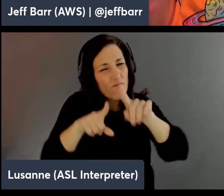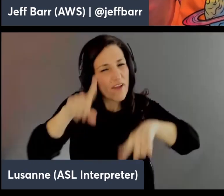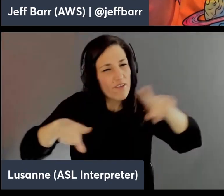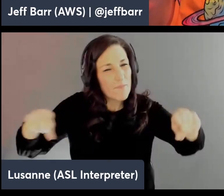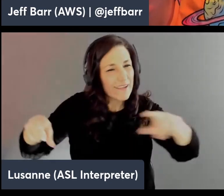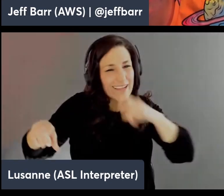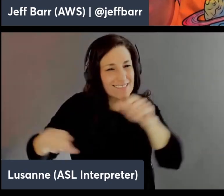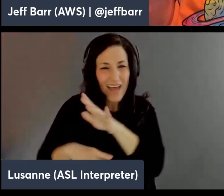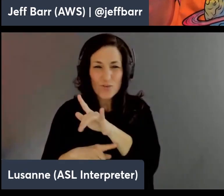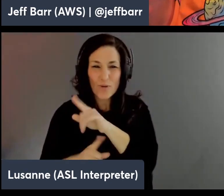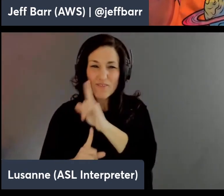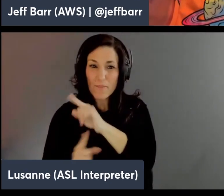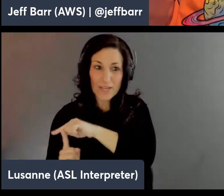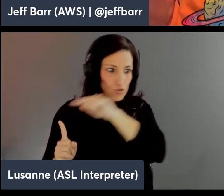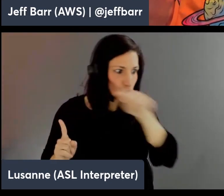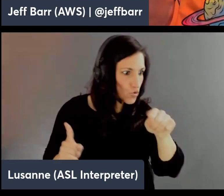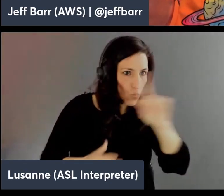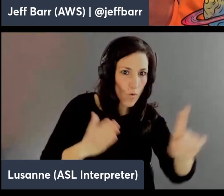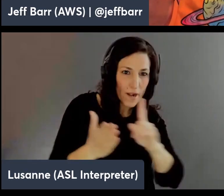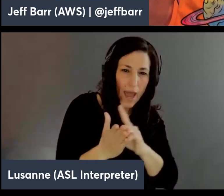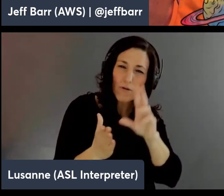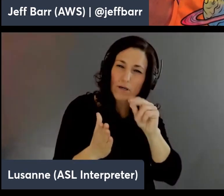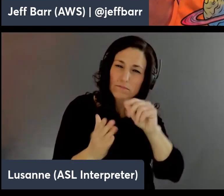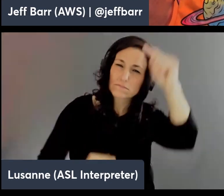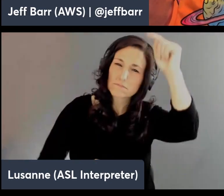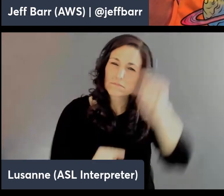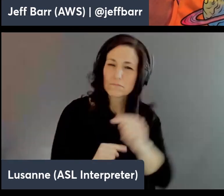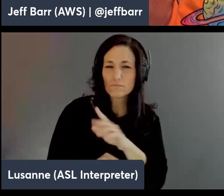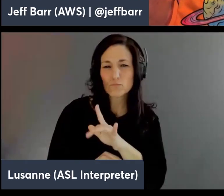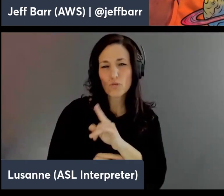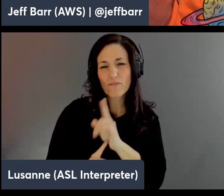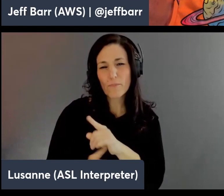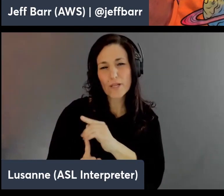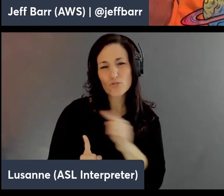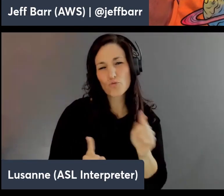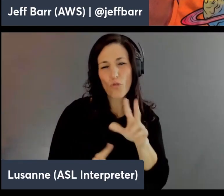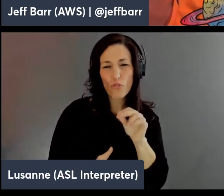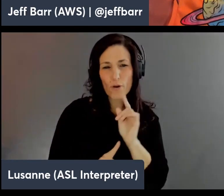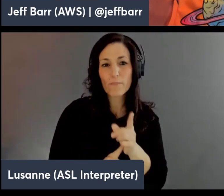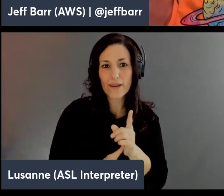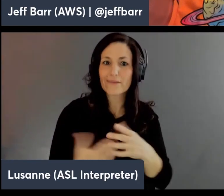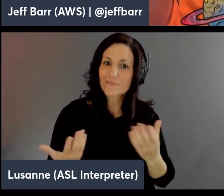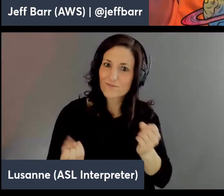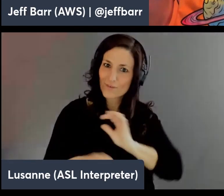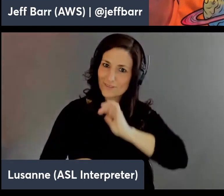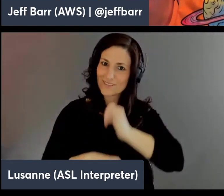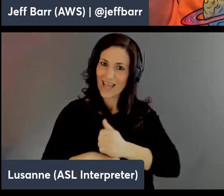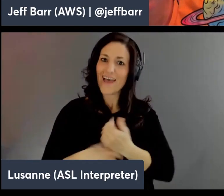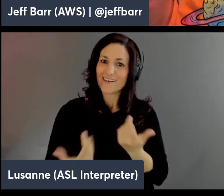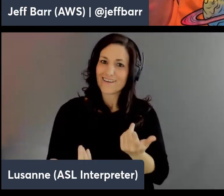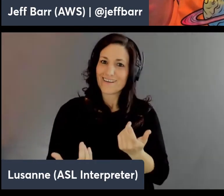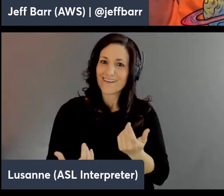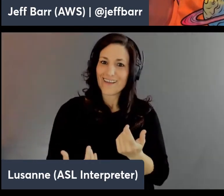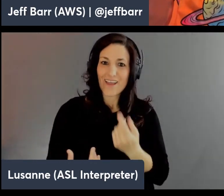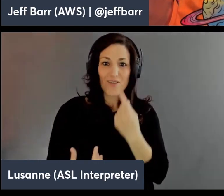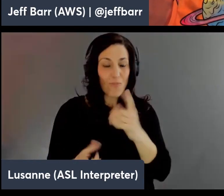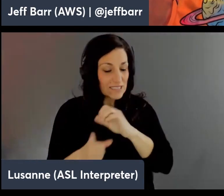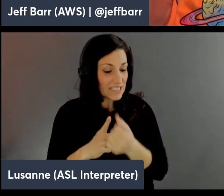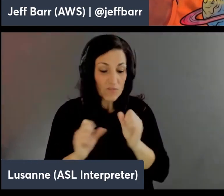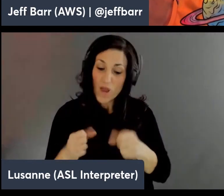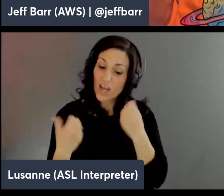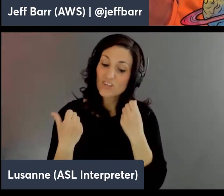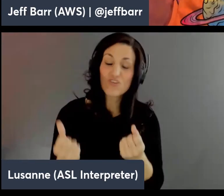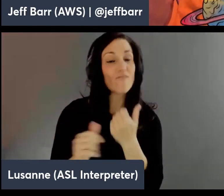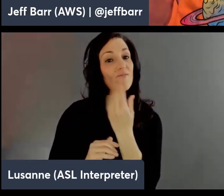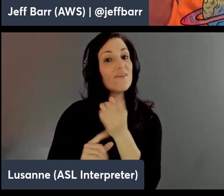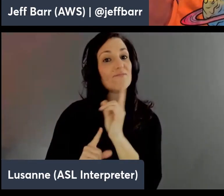idea, that rather than pushing for something for one case where, oh, in one scenario, I can drive to airport in 15 minutes, it is more